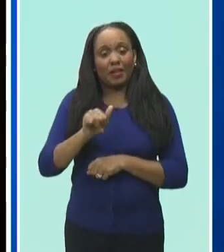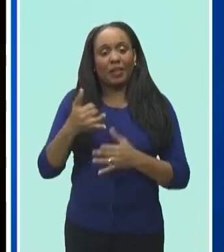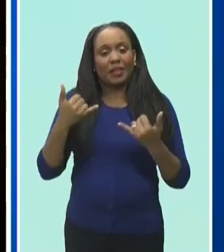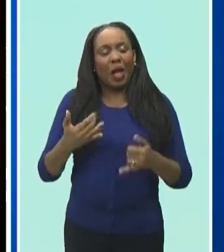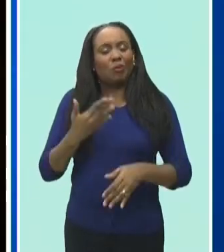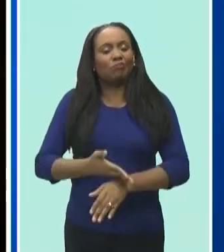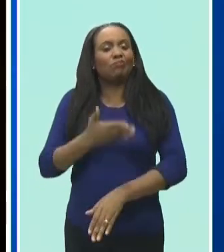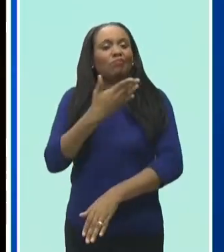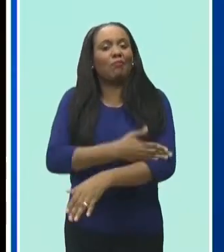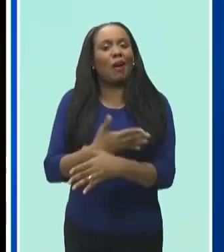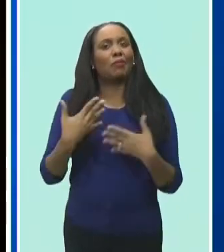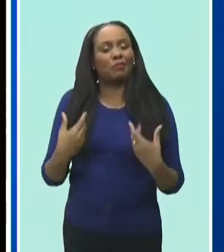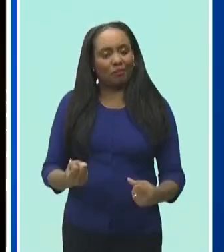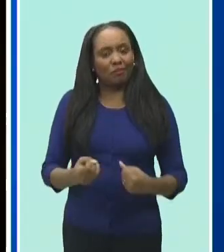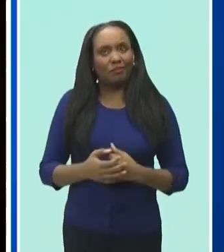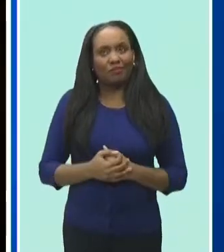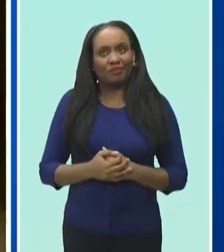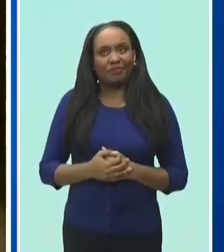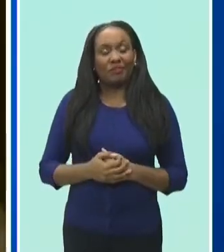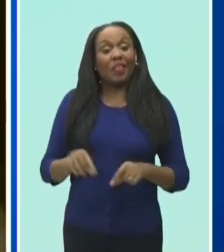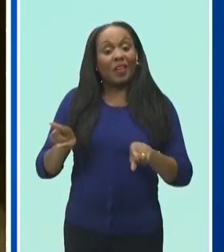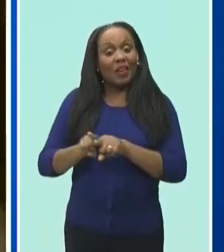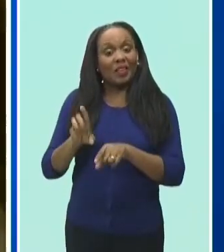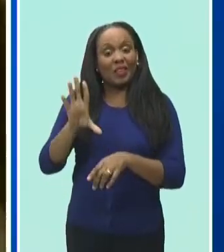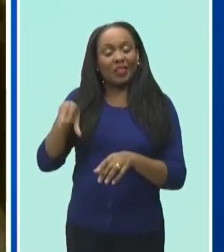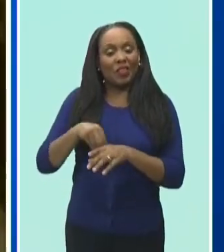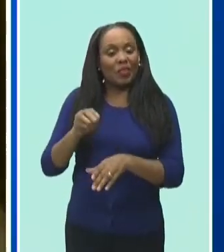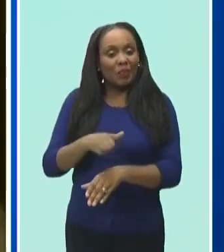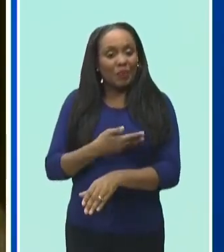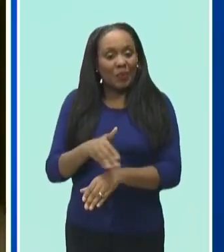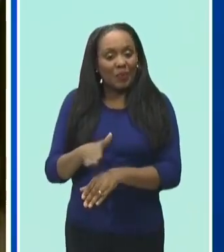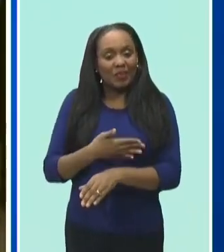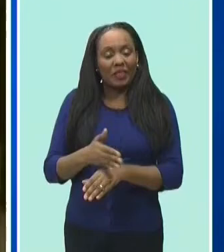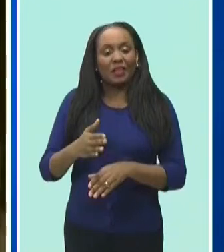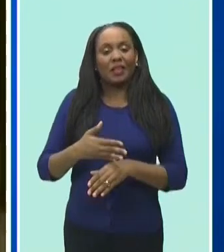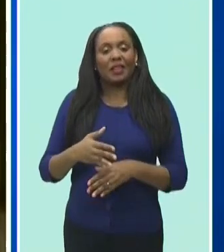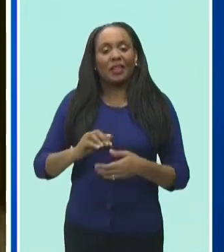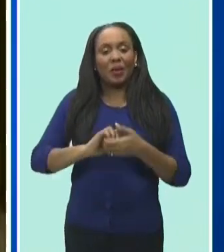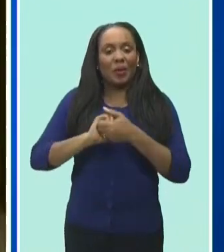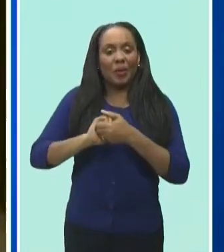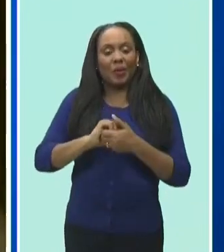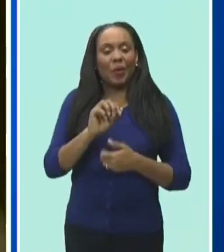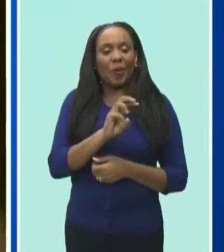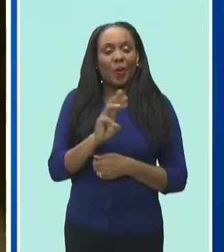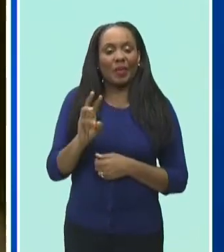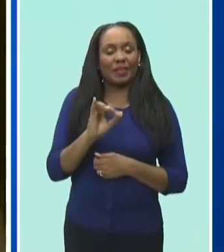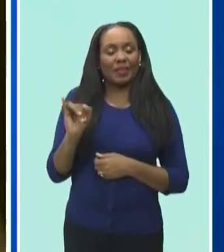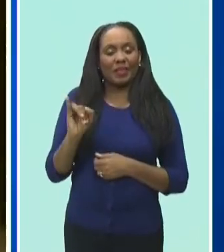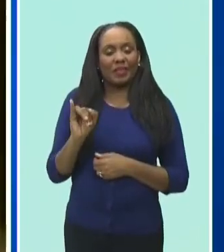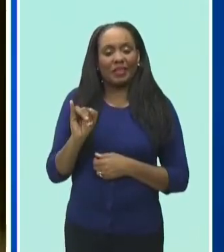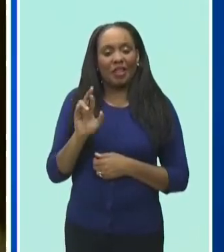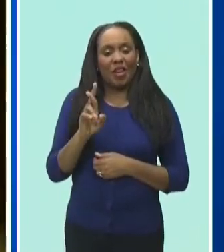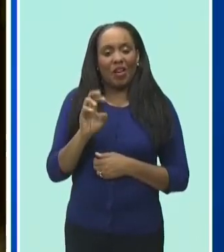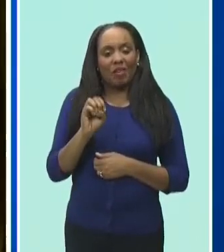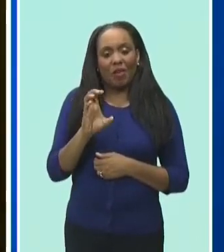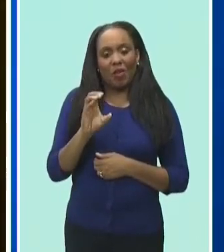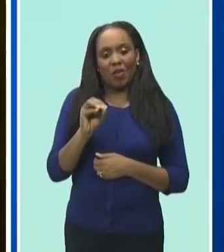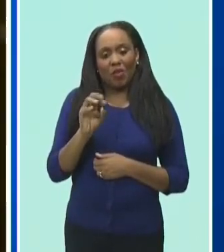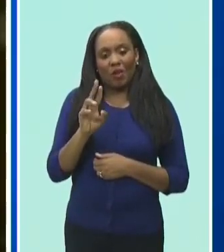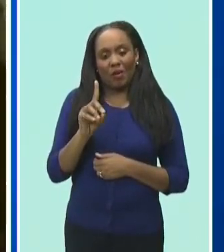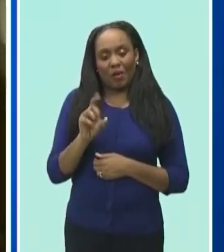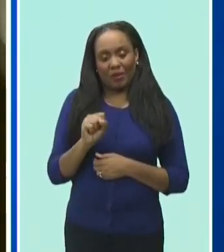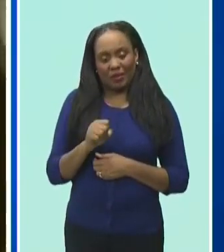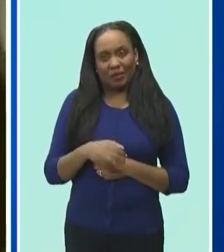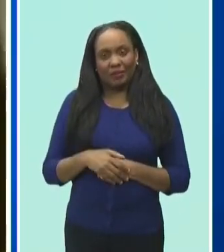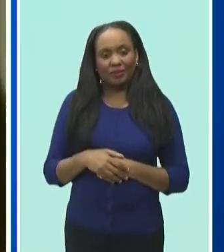also instrumental in the Jamaican music industry as a record producer and owner of West India Records Limited. His